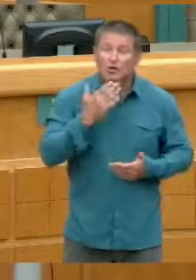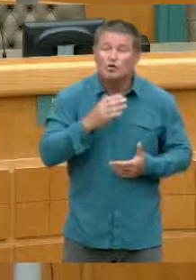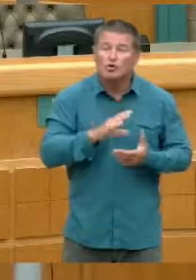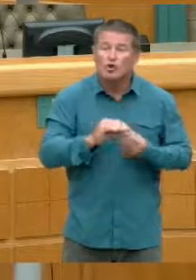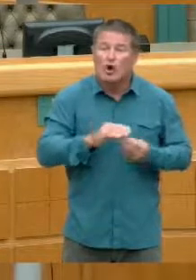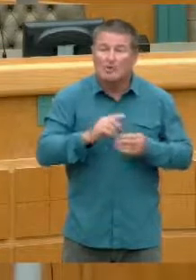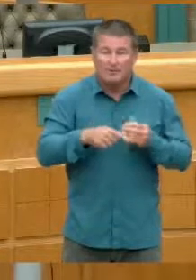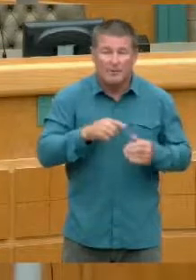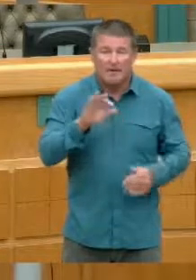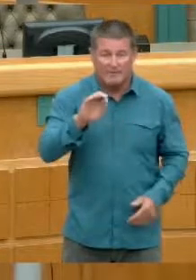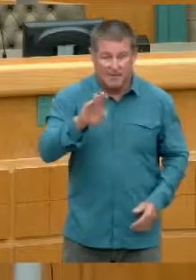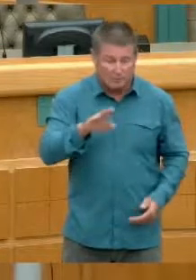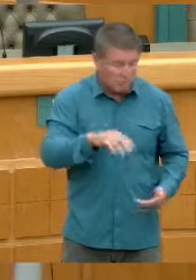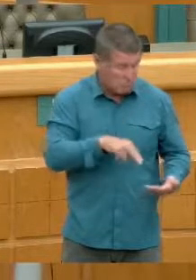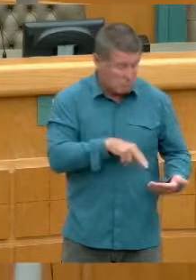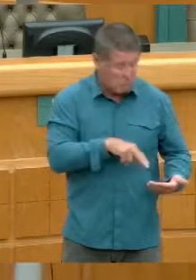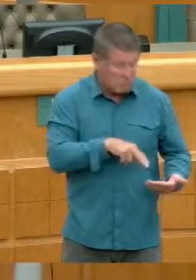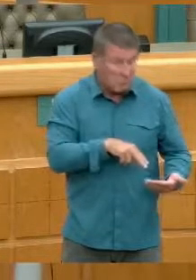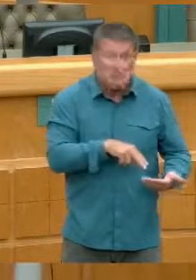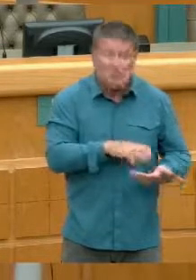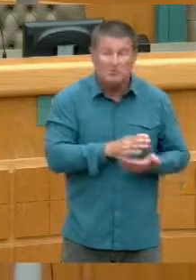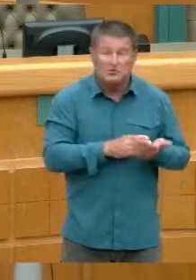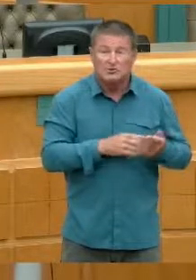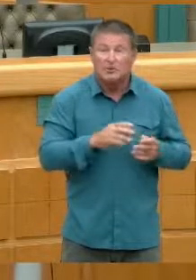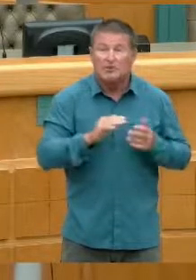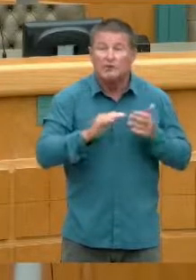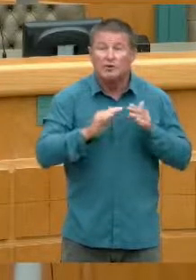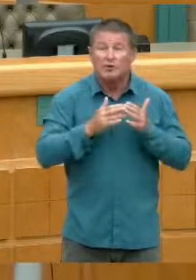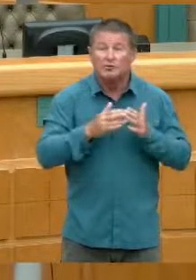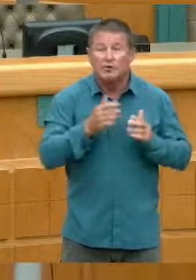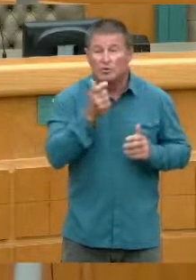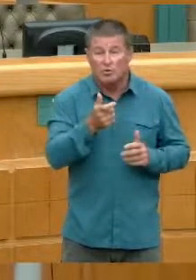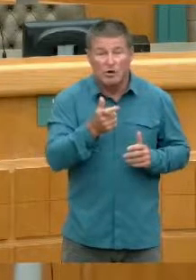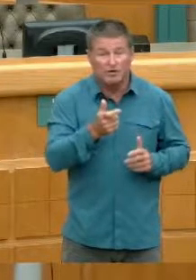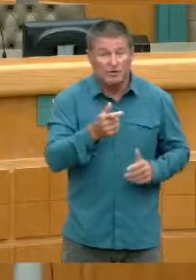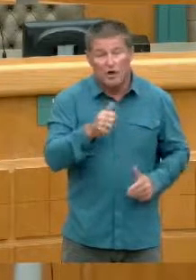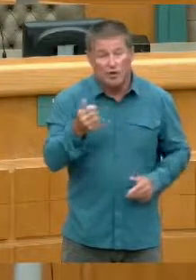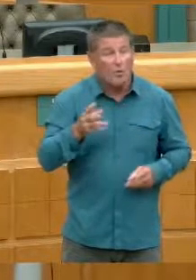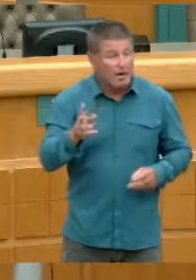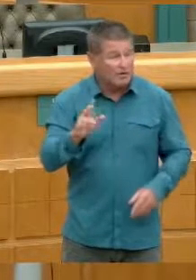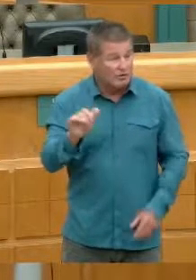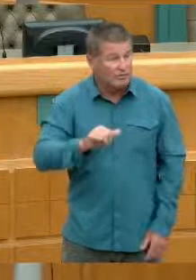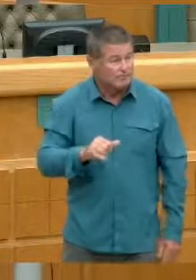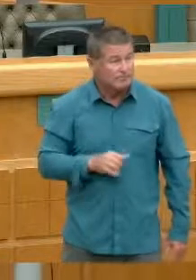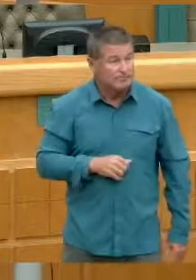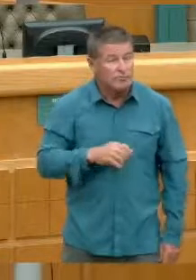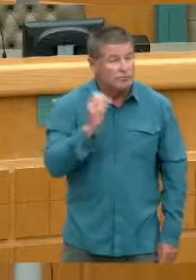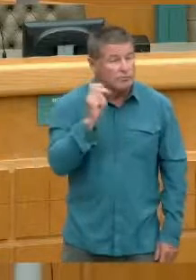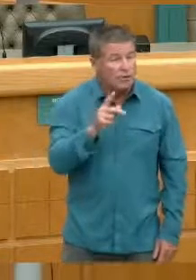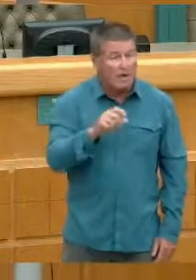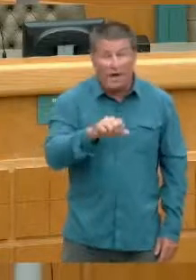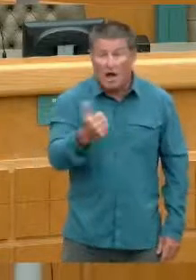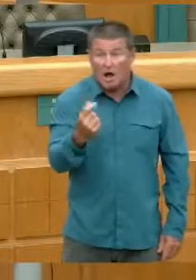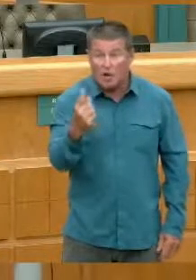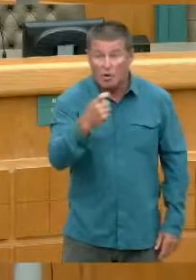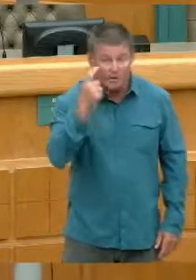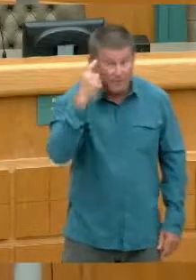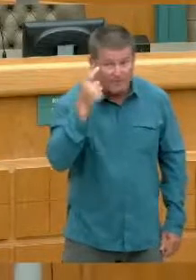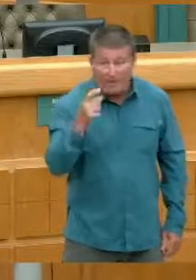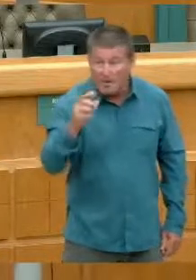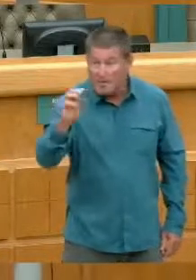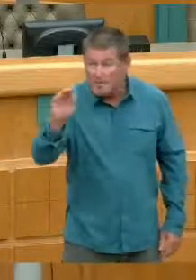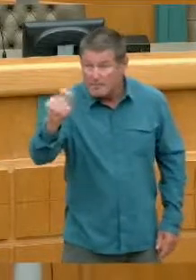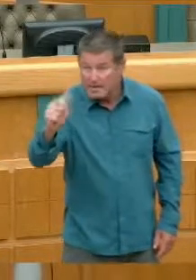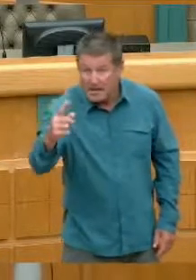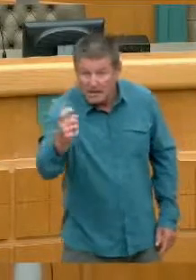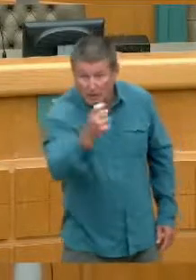on Facebook, and hopefully some of the community was watching and other means as well today. Okay, do we have any questions from the media on